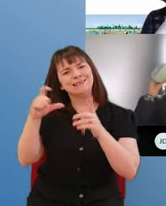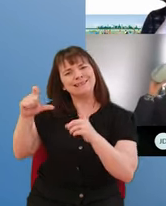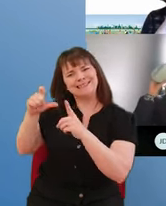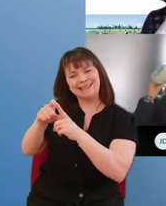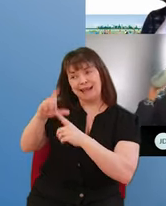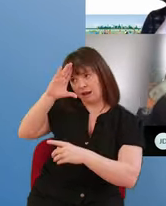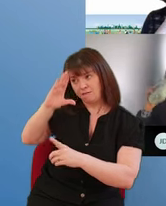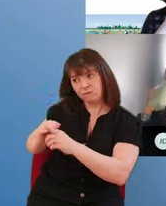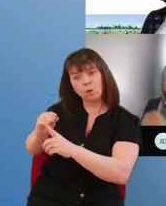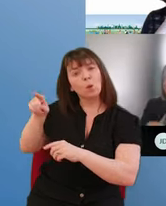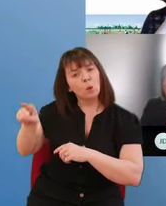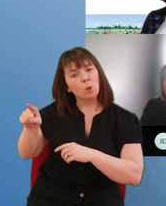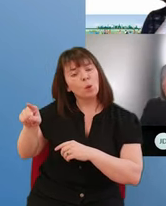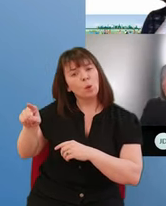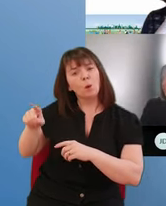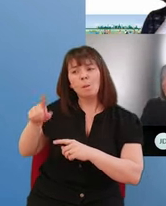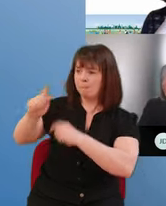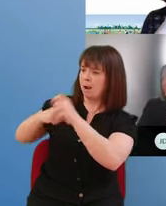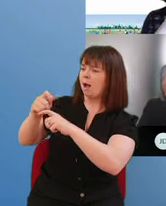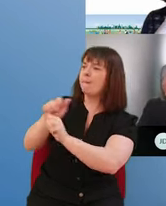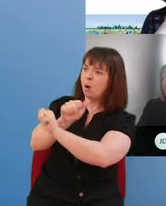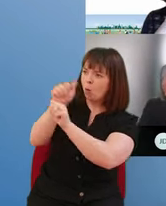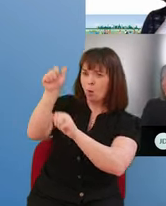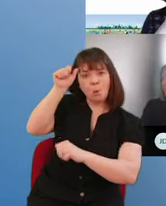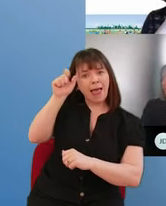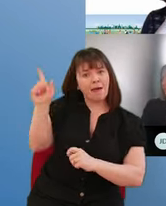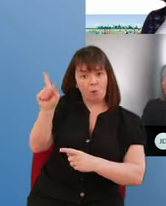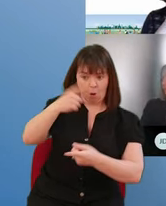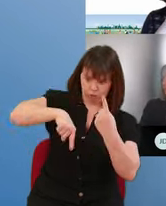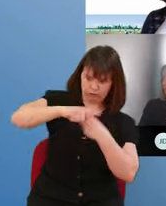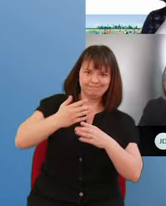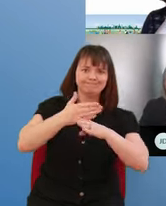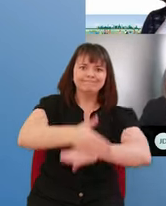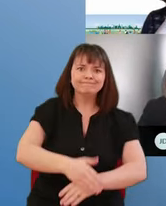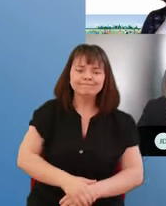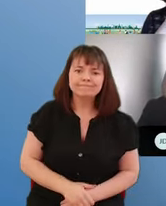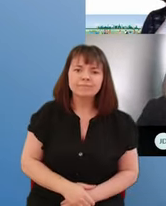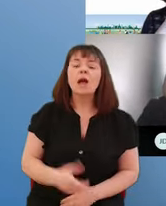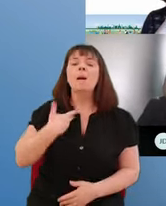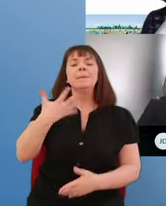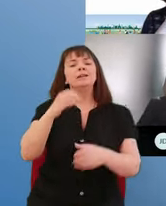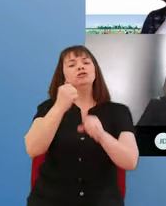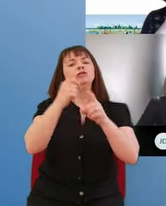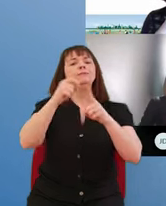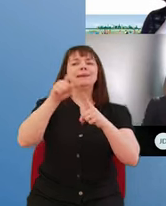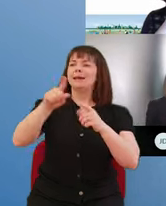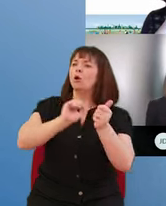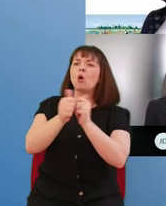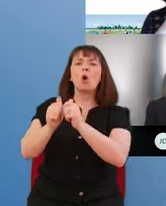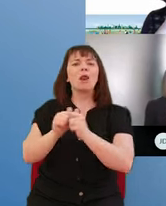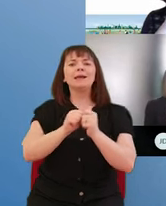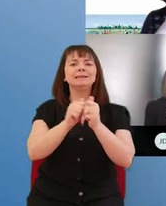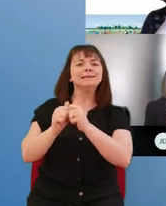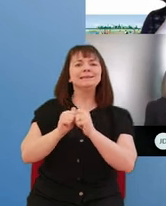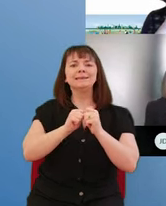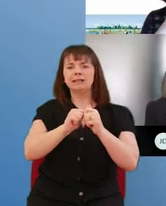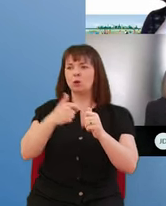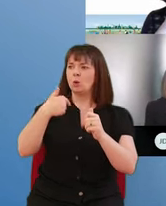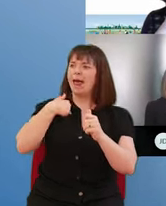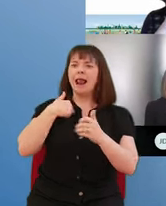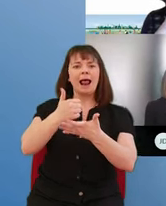outset. I don't necessarily perceive it essential that the CD themselves would be party to the Quality Improvement Collaborative. I think that is work